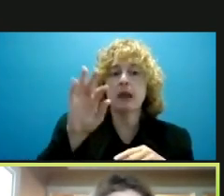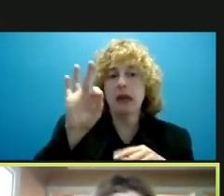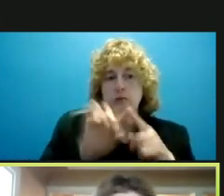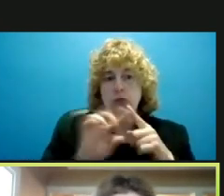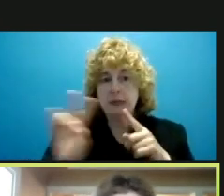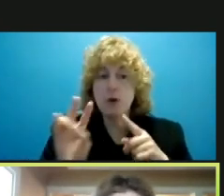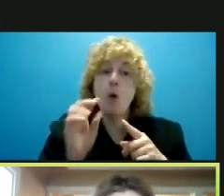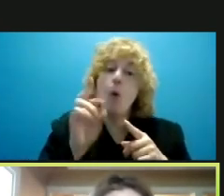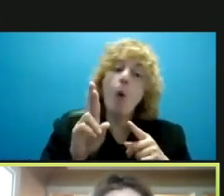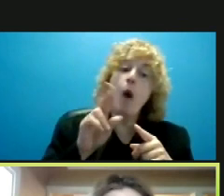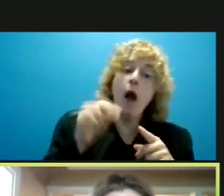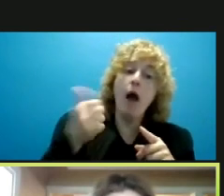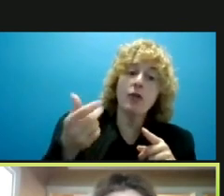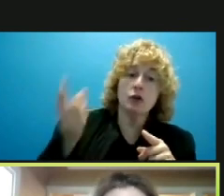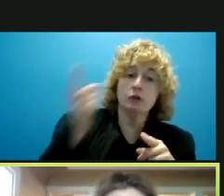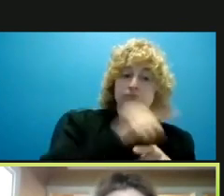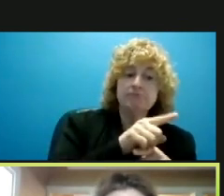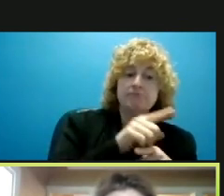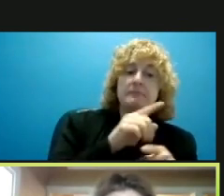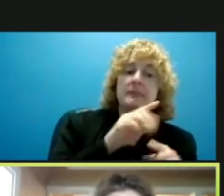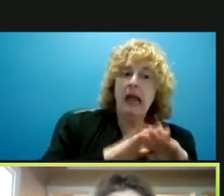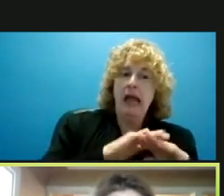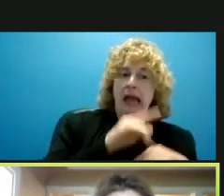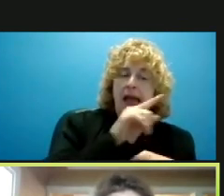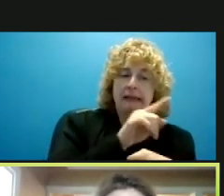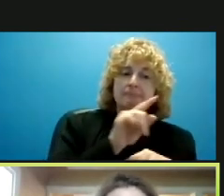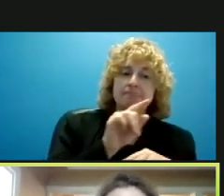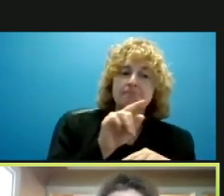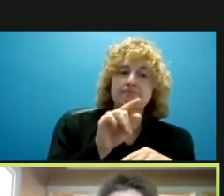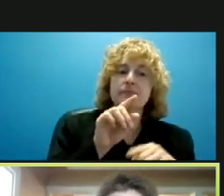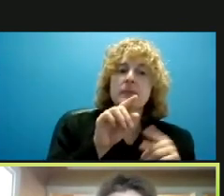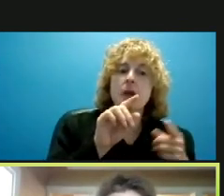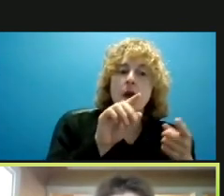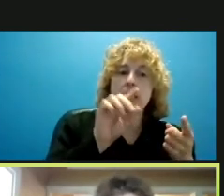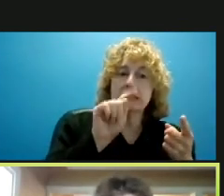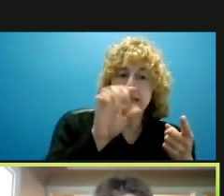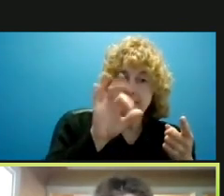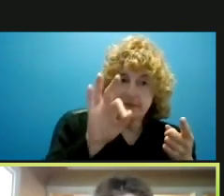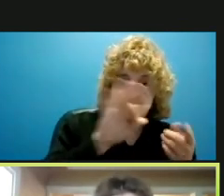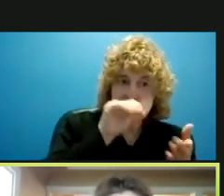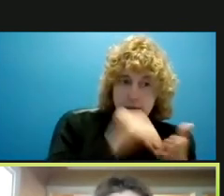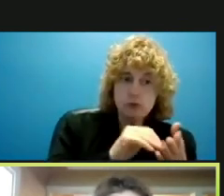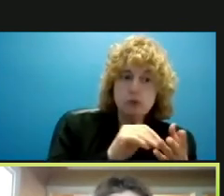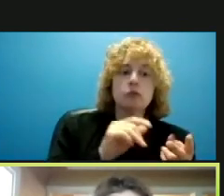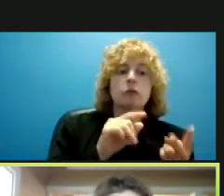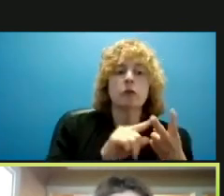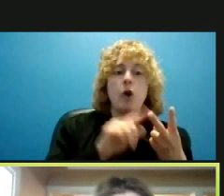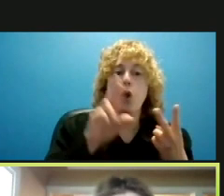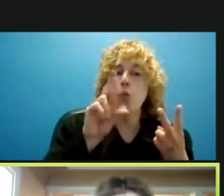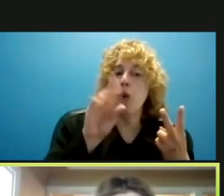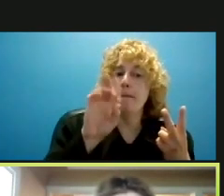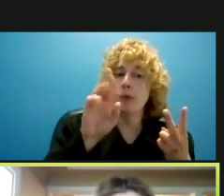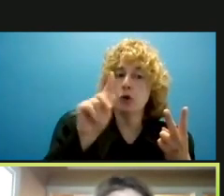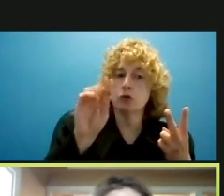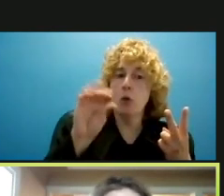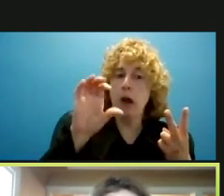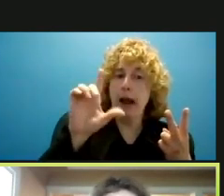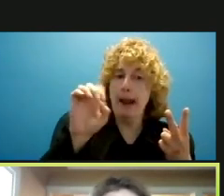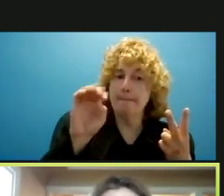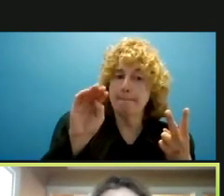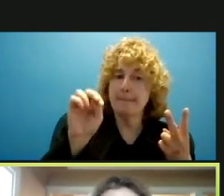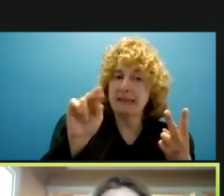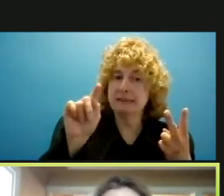Additionally, we have appointments available at the Robert Toro Comente Recreational Center and the Farewell Recreational Center every